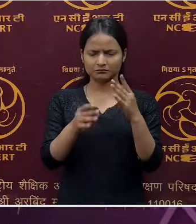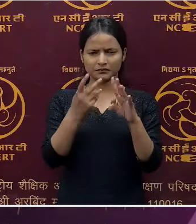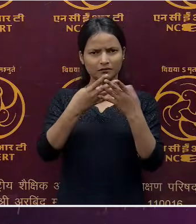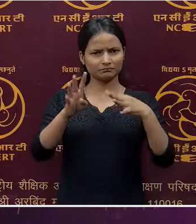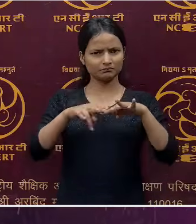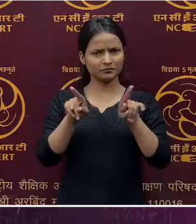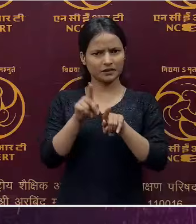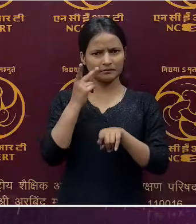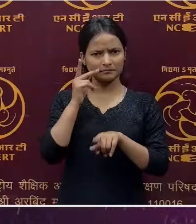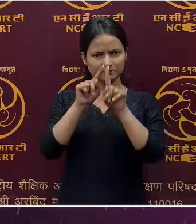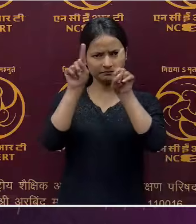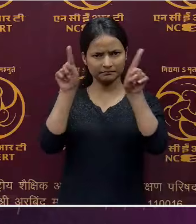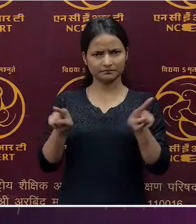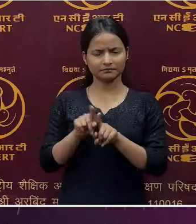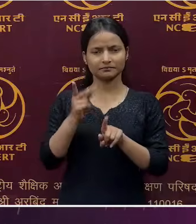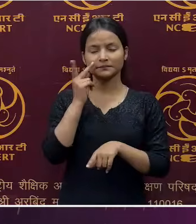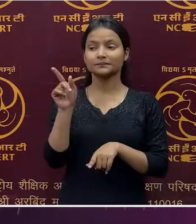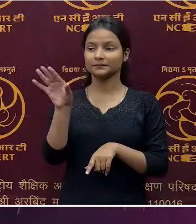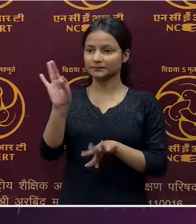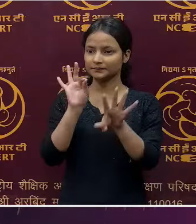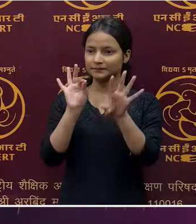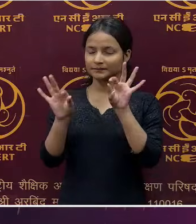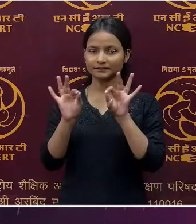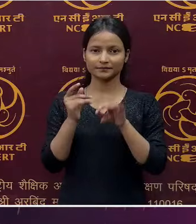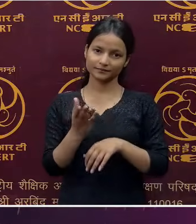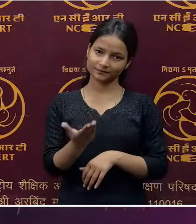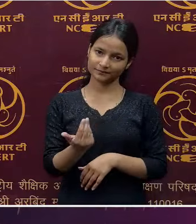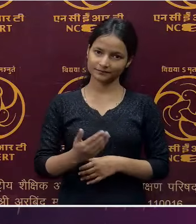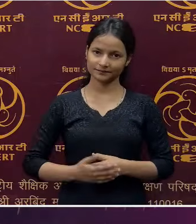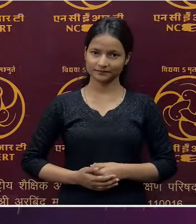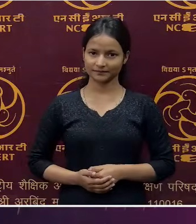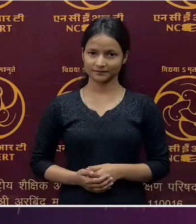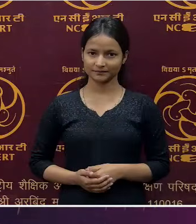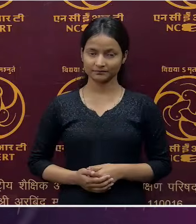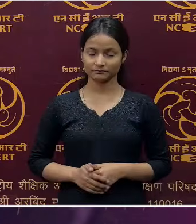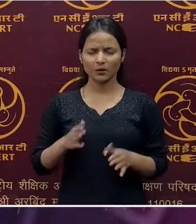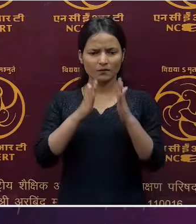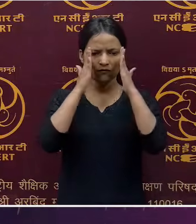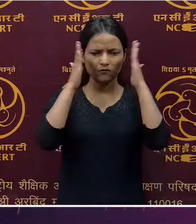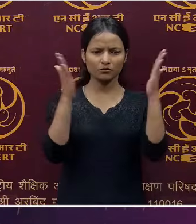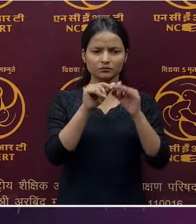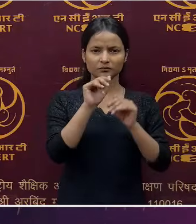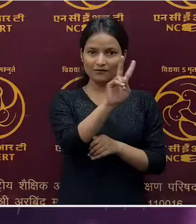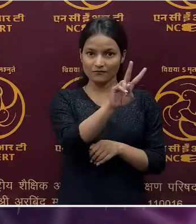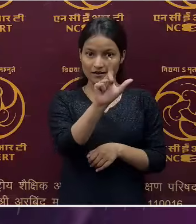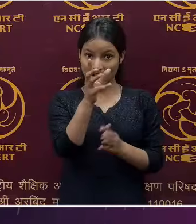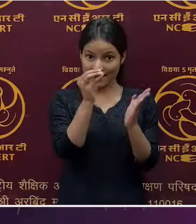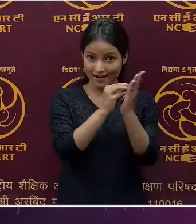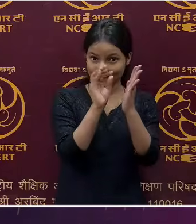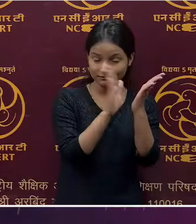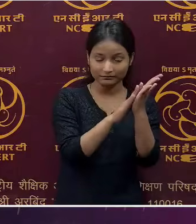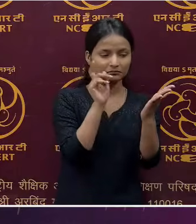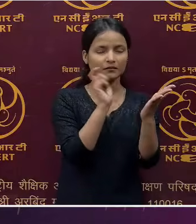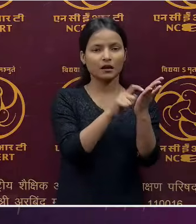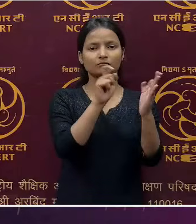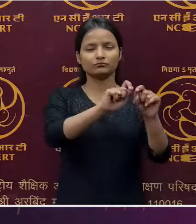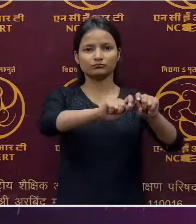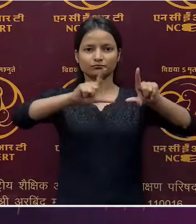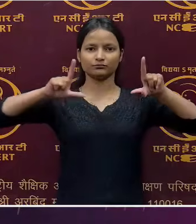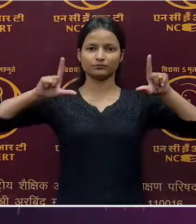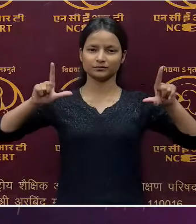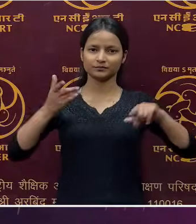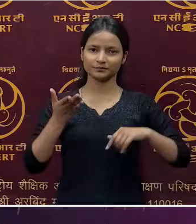And now one of the focus area is virtual lab. So here you can say this is the virtual lab. Okay. We have to